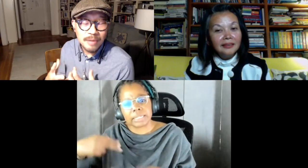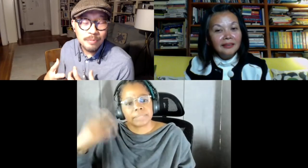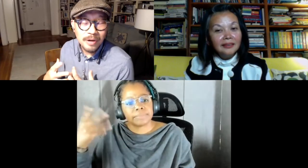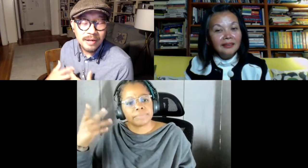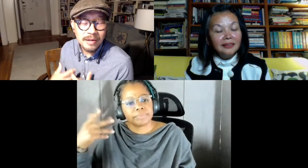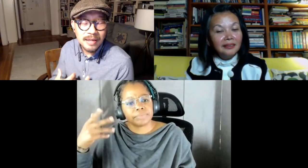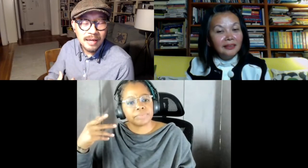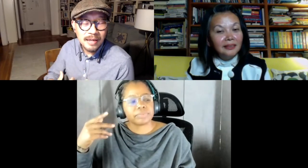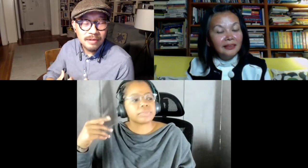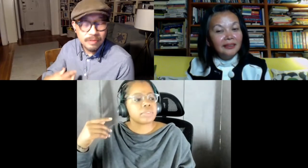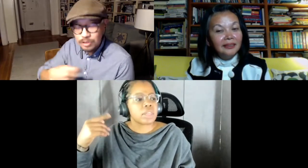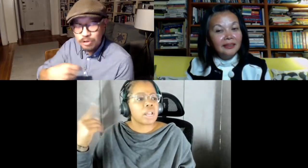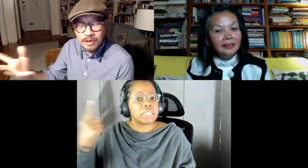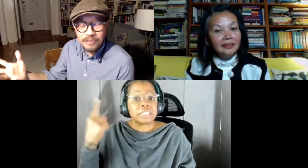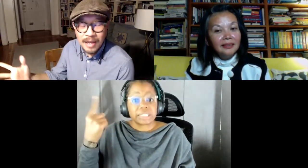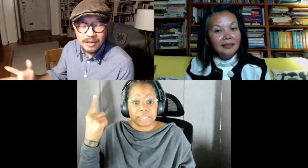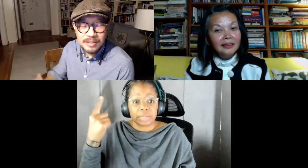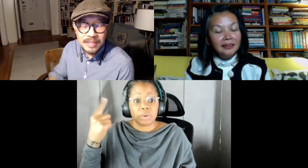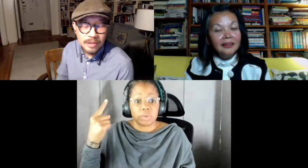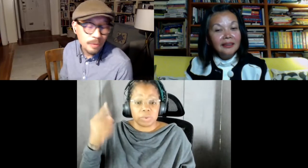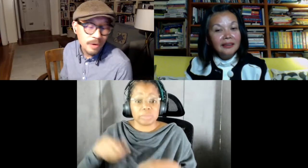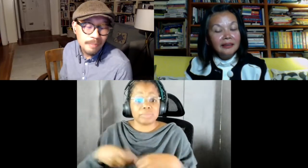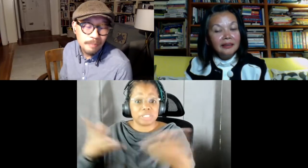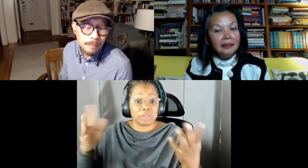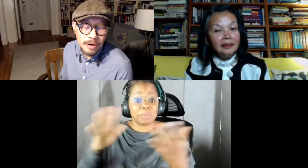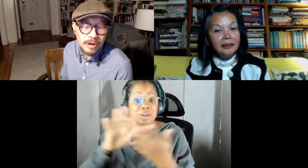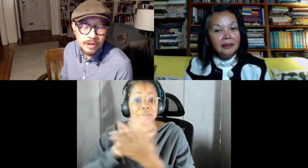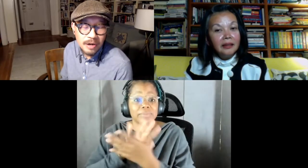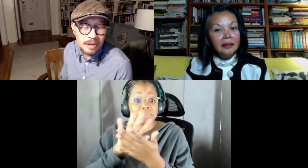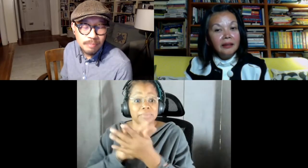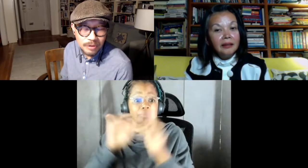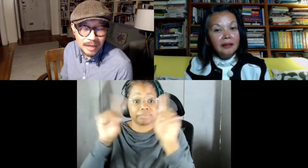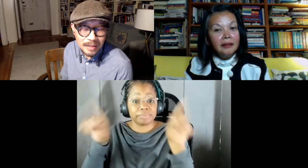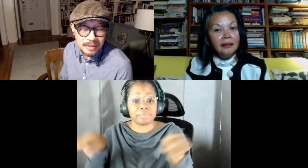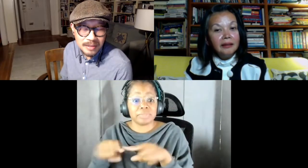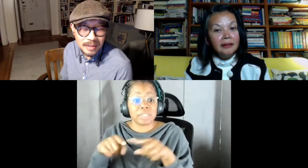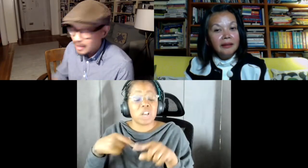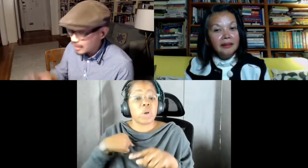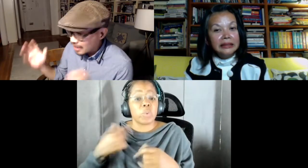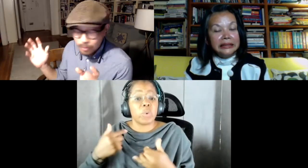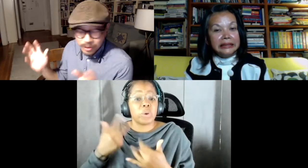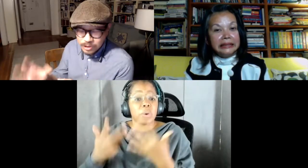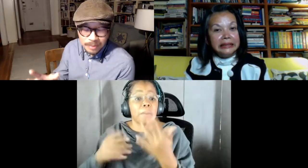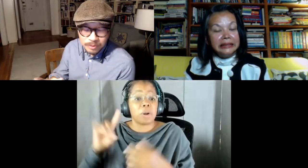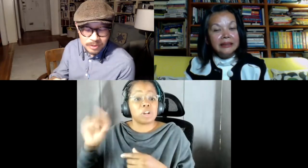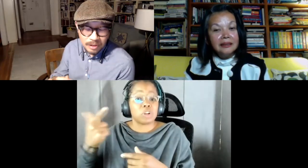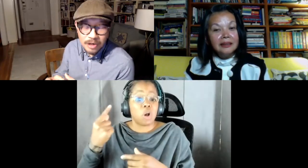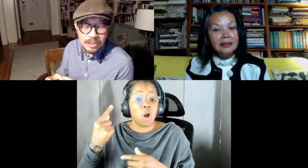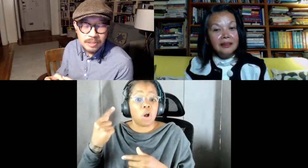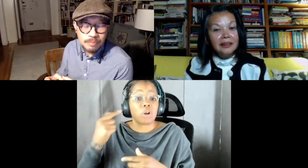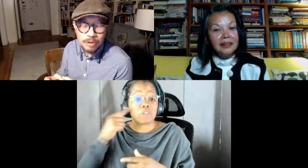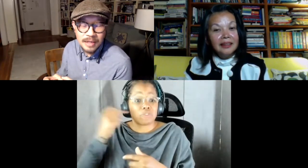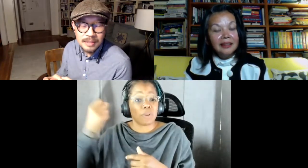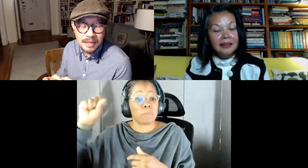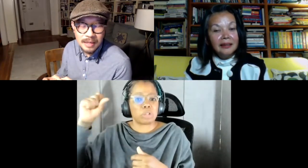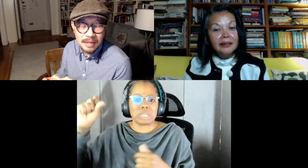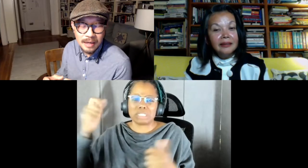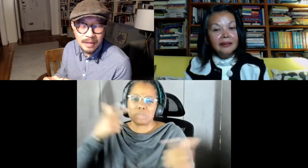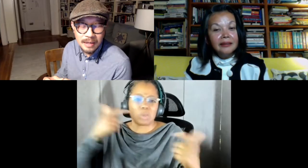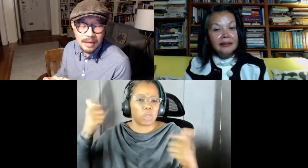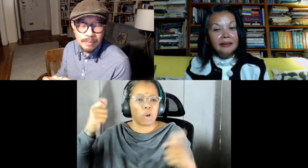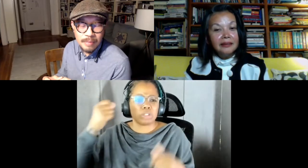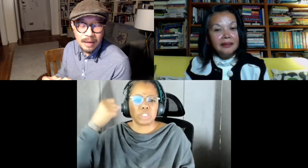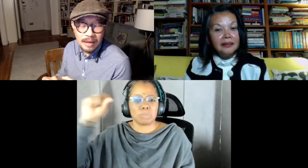where someone distributed flyers saying that we're going to burn a dog in protests, and everyone showed up. It was the largest protest